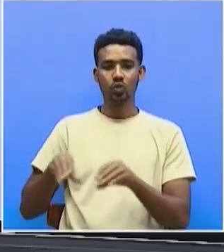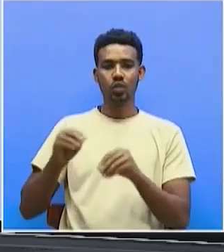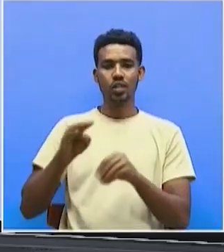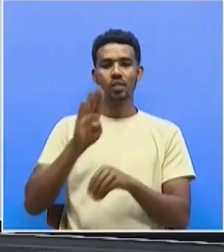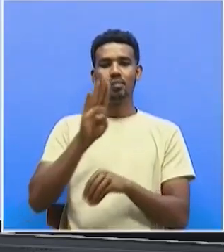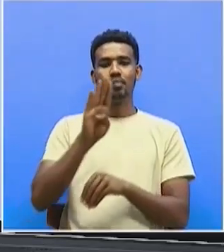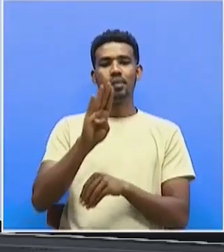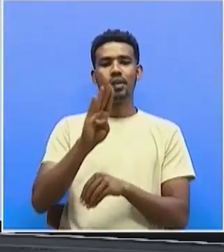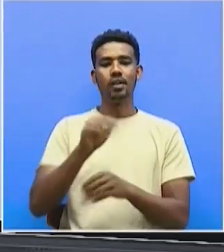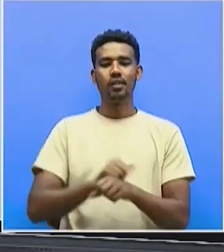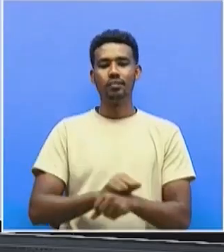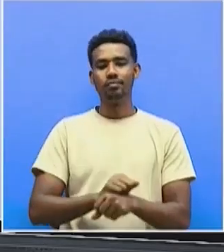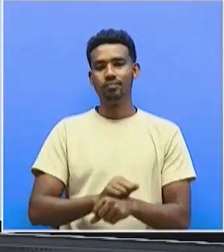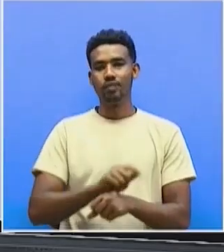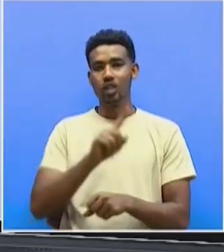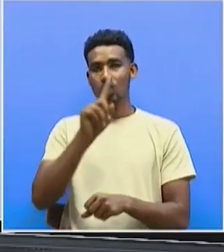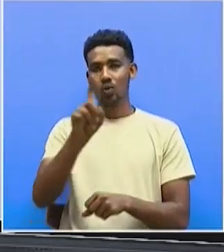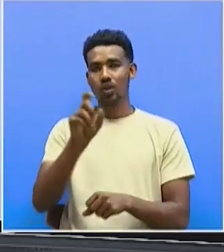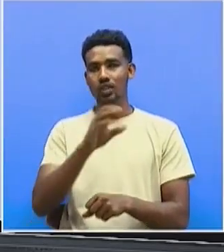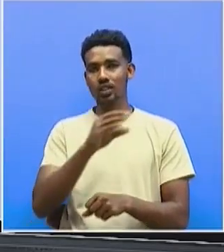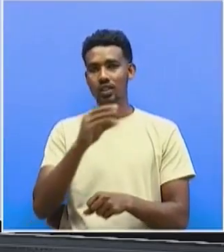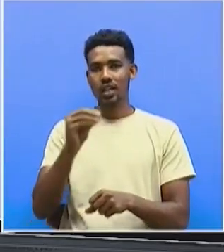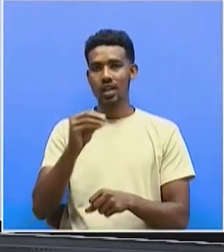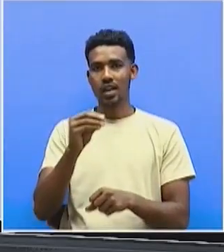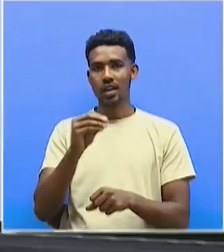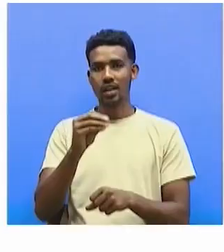Question, form or interrogative, form.